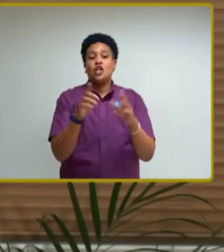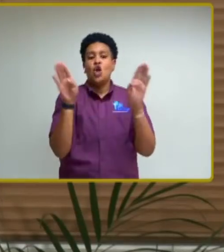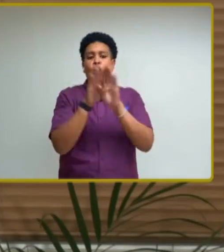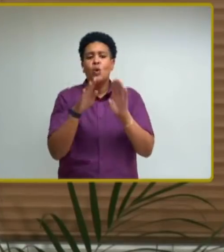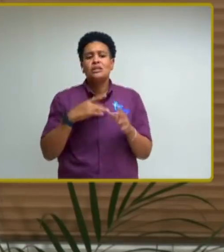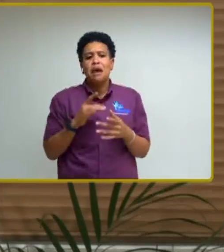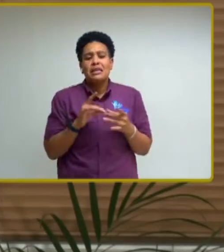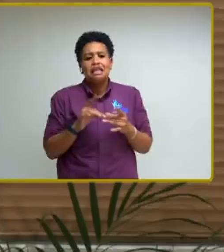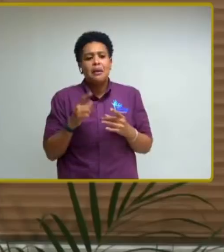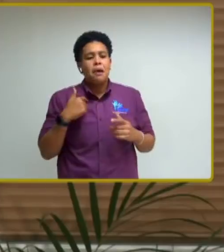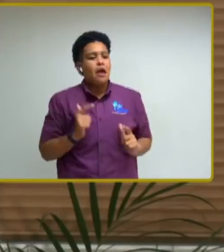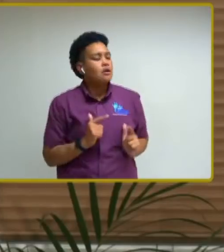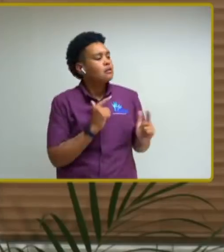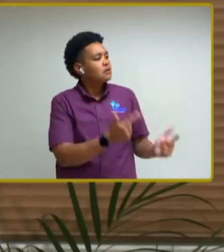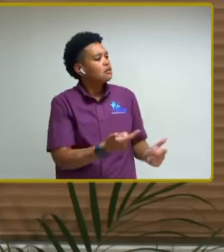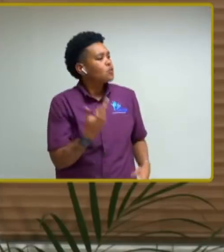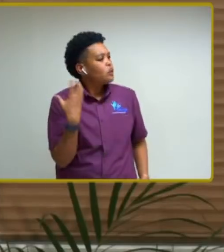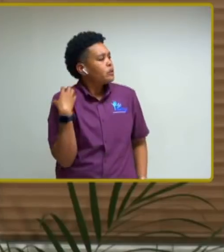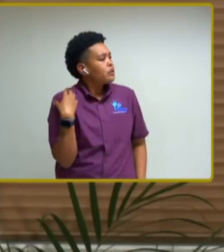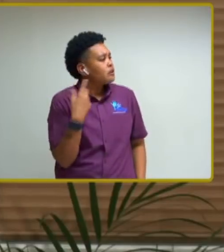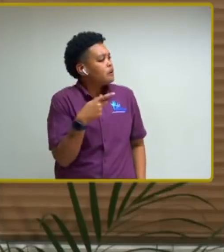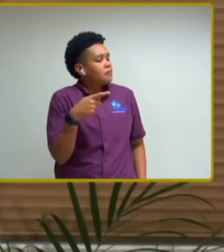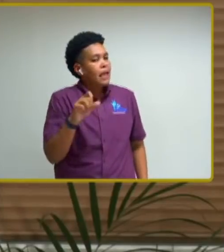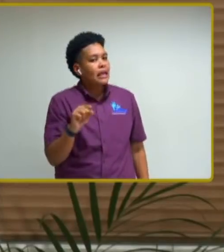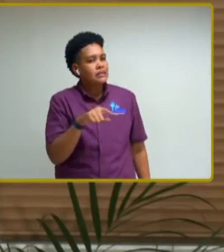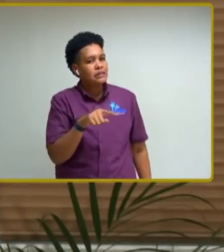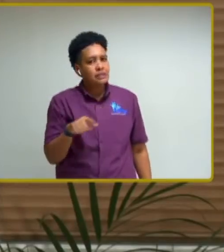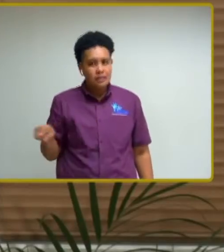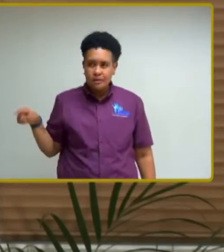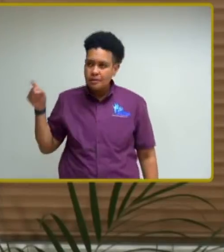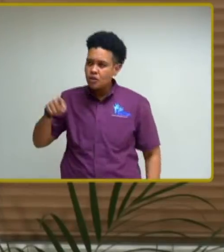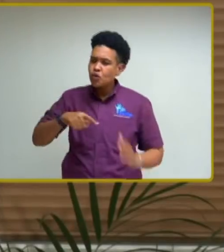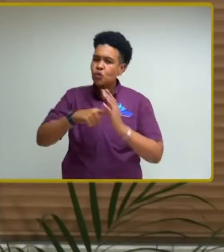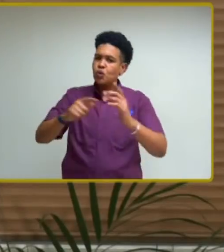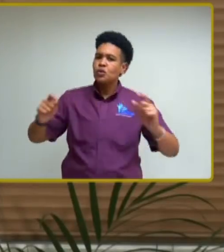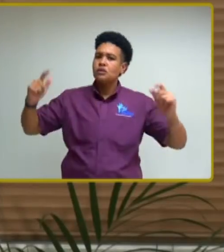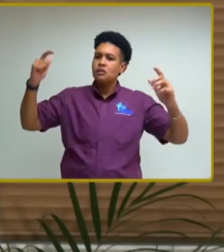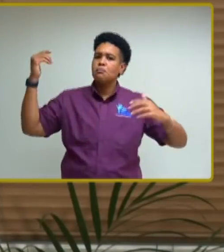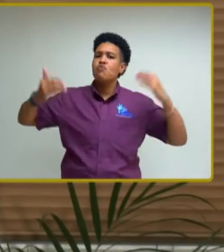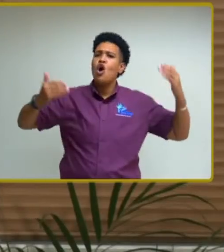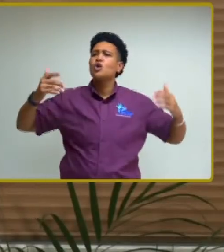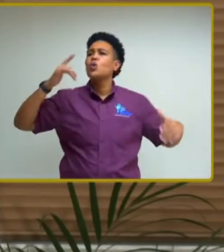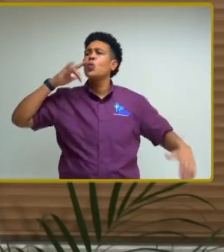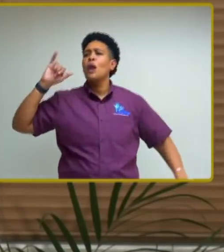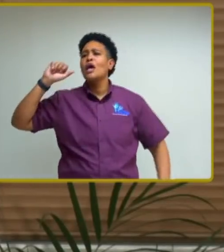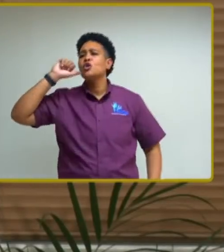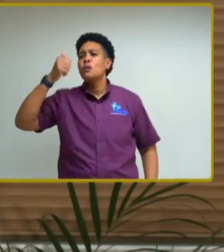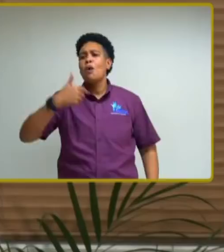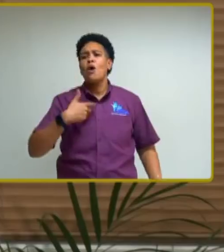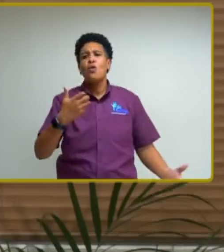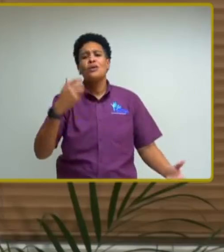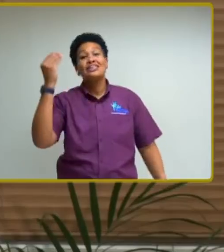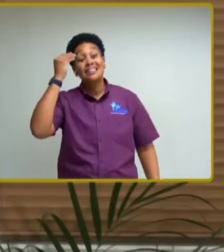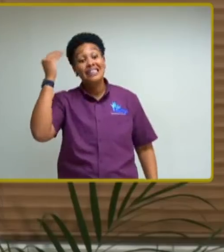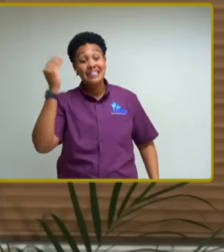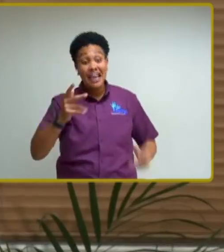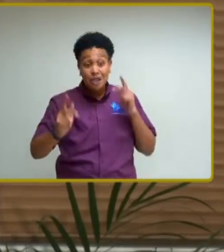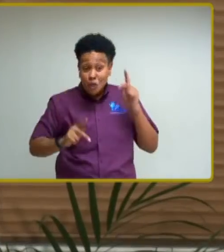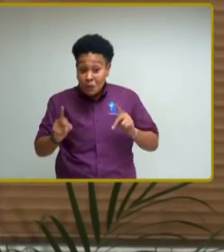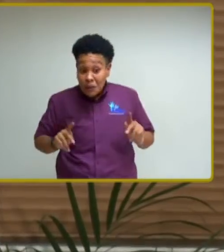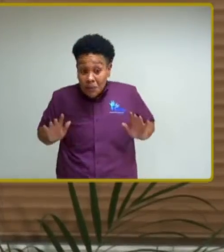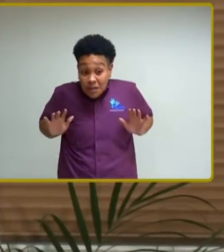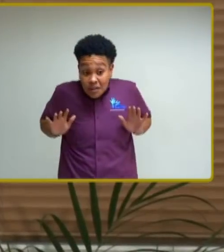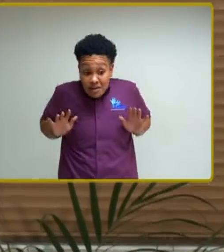closing, and then I'd ask the PS to just show us the layout of the process flow. I want to say to persons,